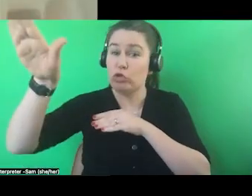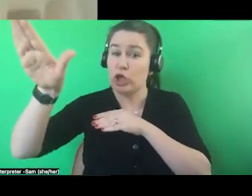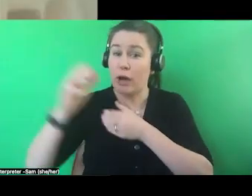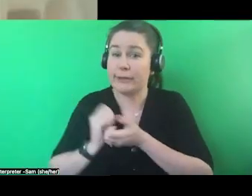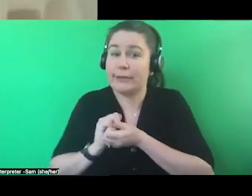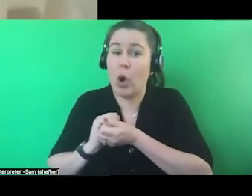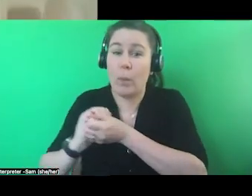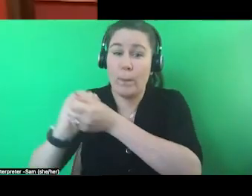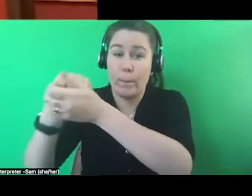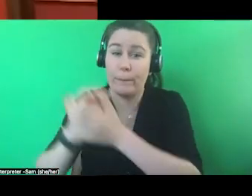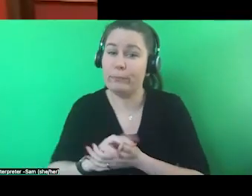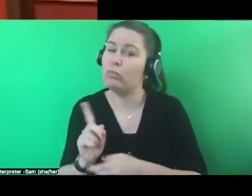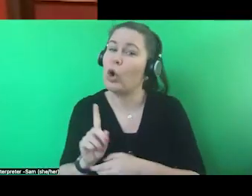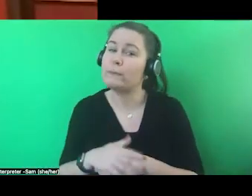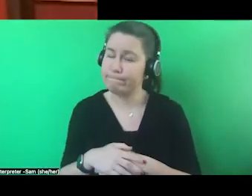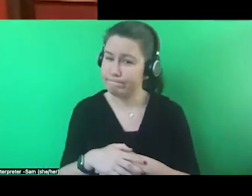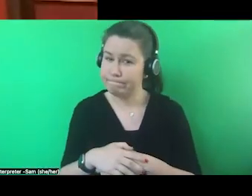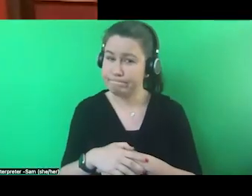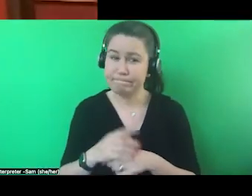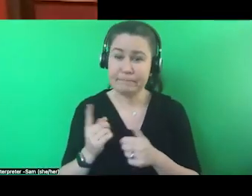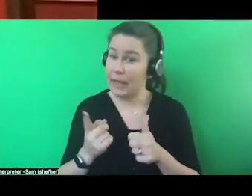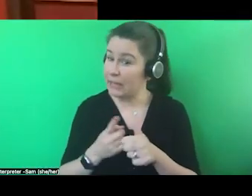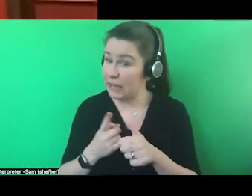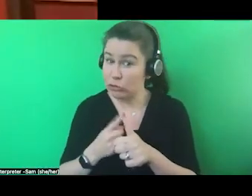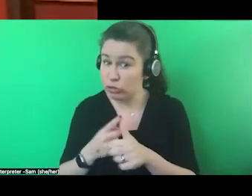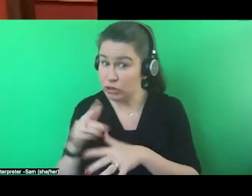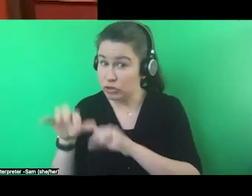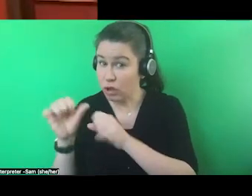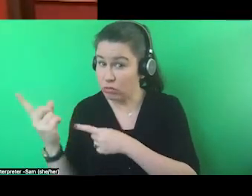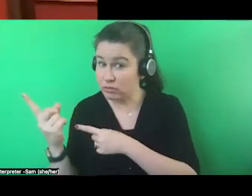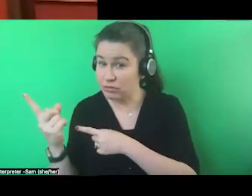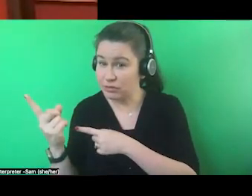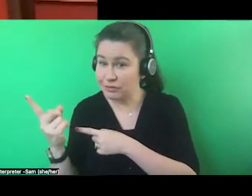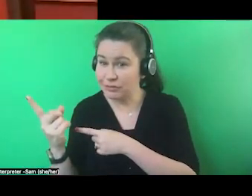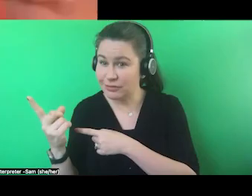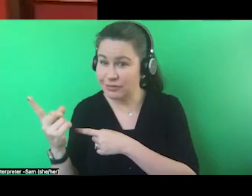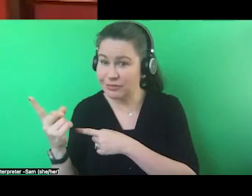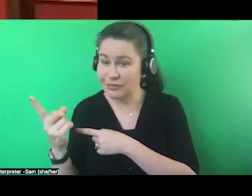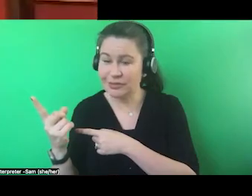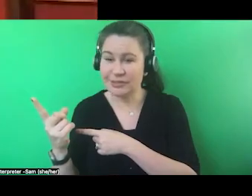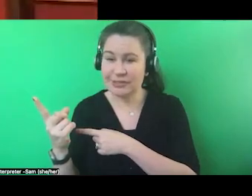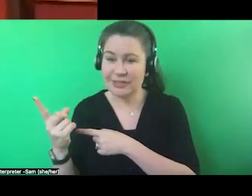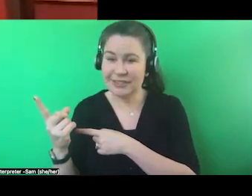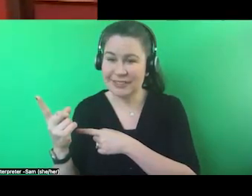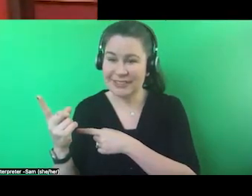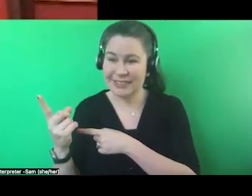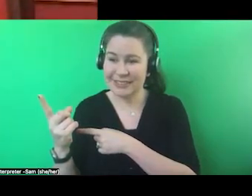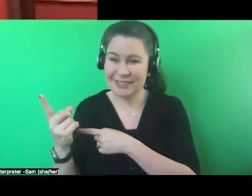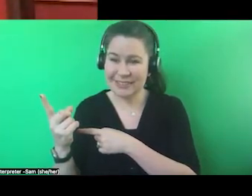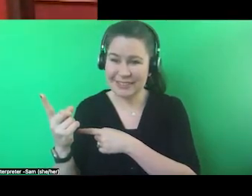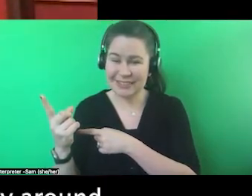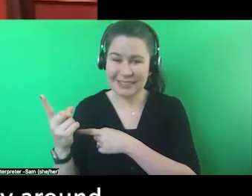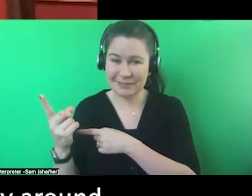Answer first. o anche solo, insomma, Oh, so I didn't quite have my interpretation on, but I think I will just speak